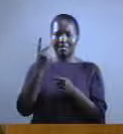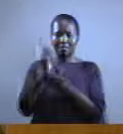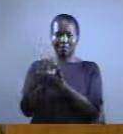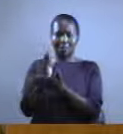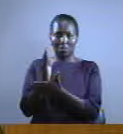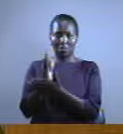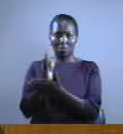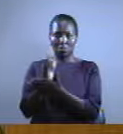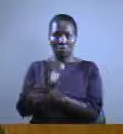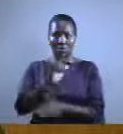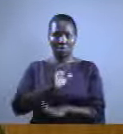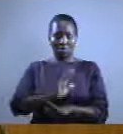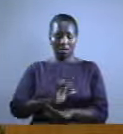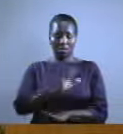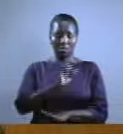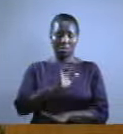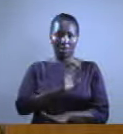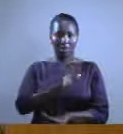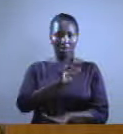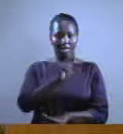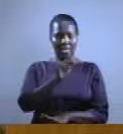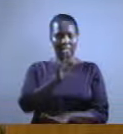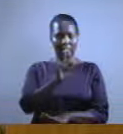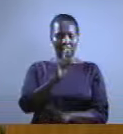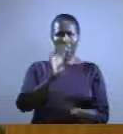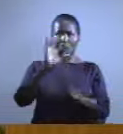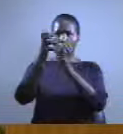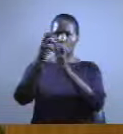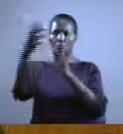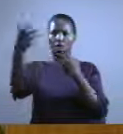local R&D is globally